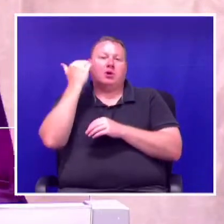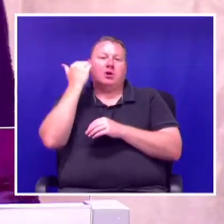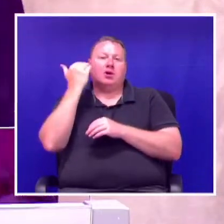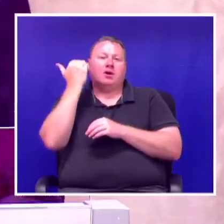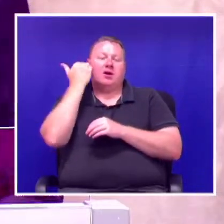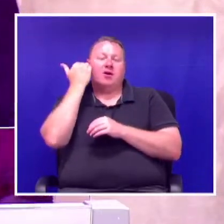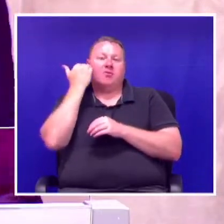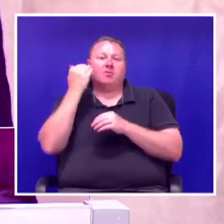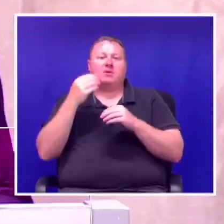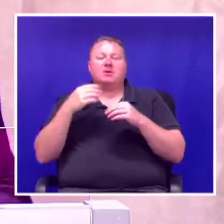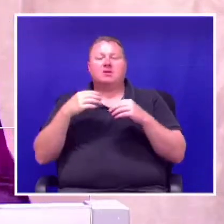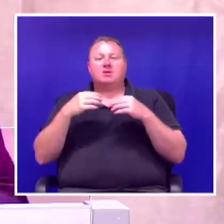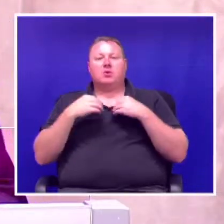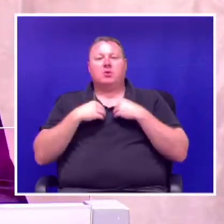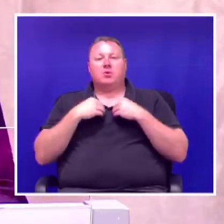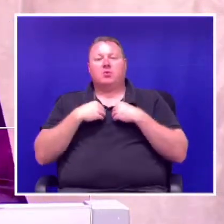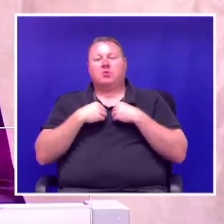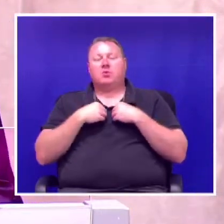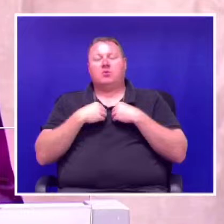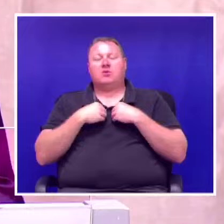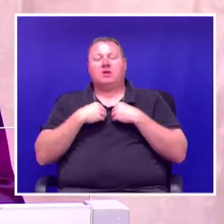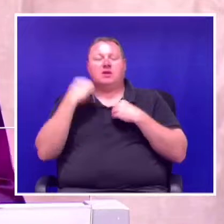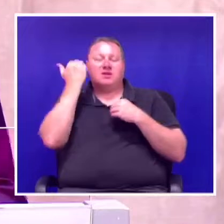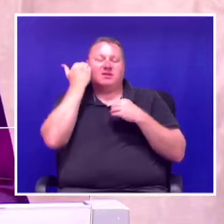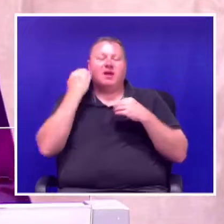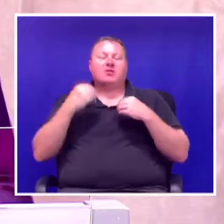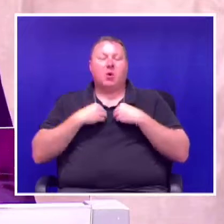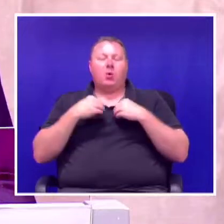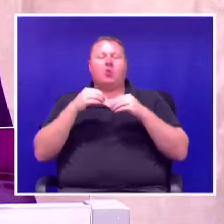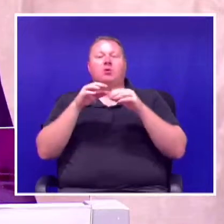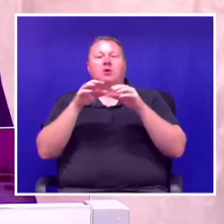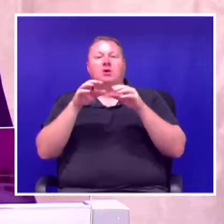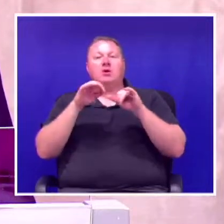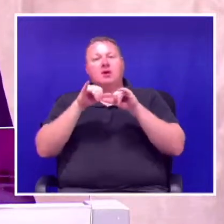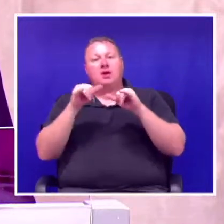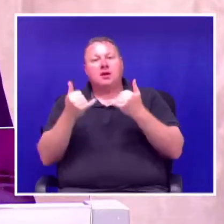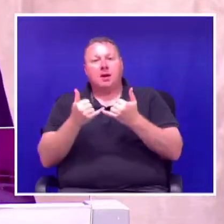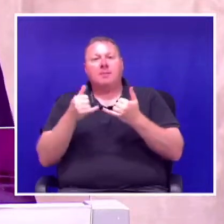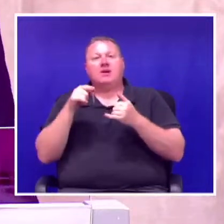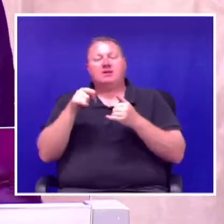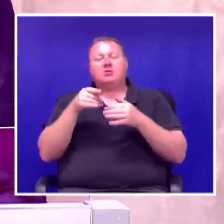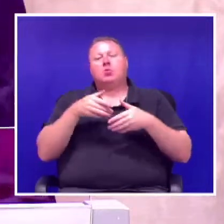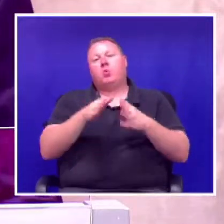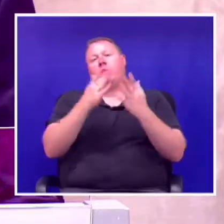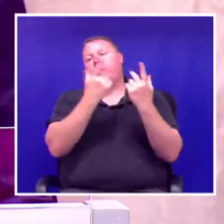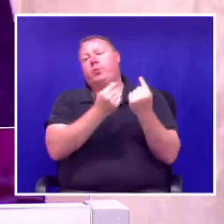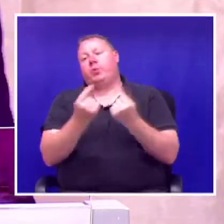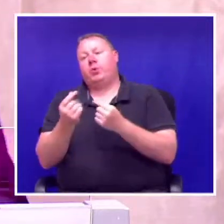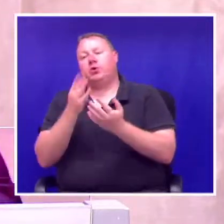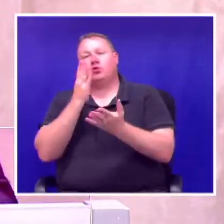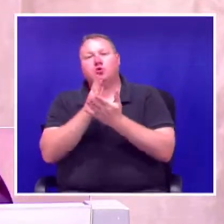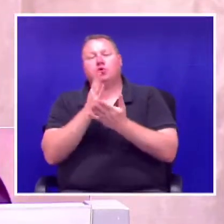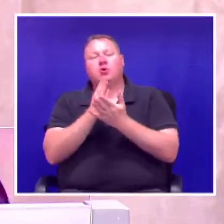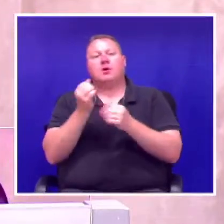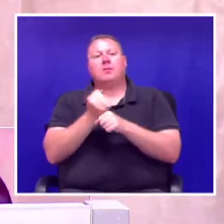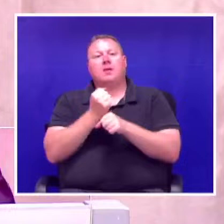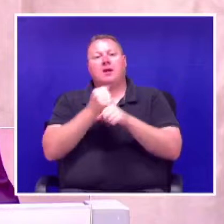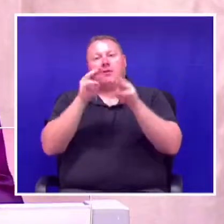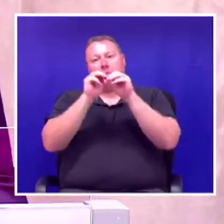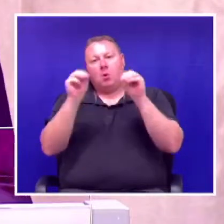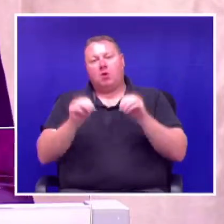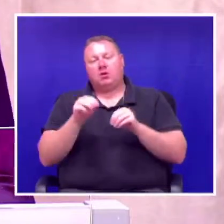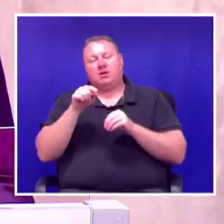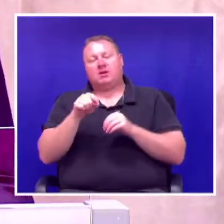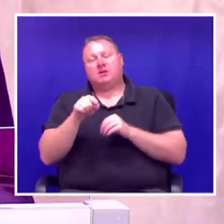state-owned enterprises. In this regard, the centralized model will ensure that state-owned companies